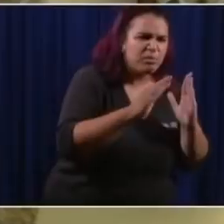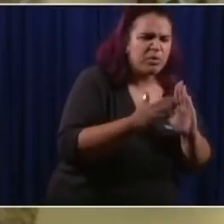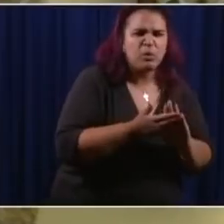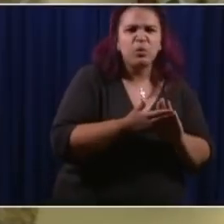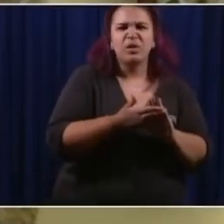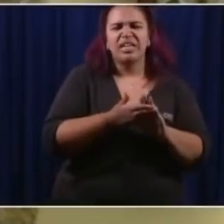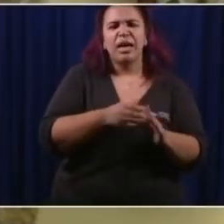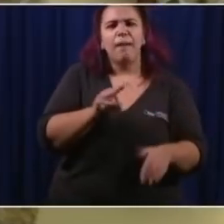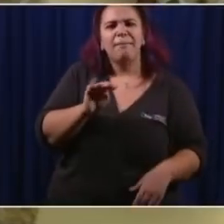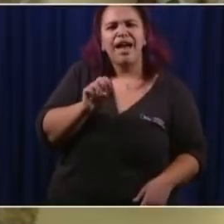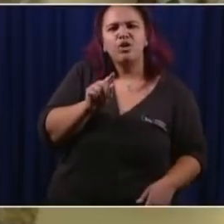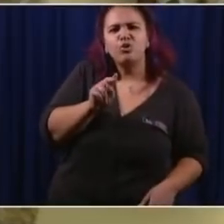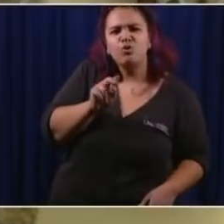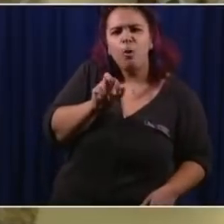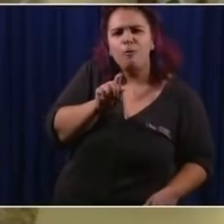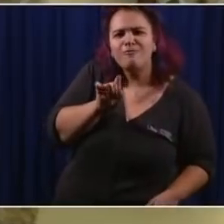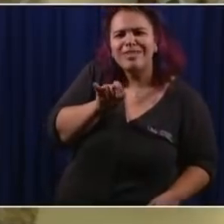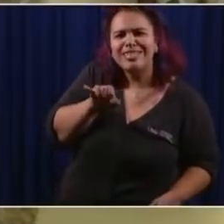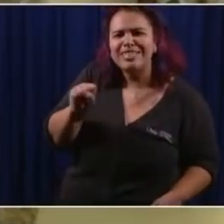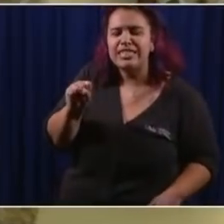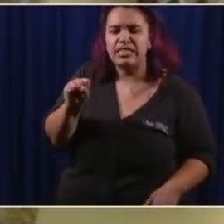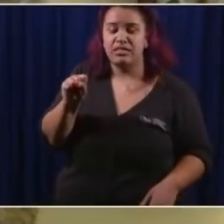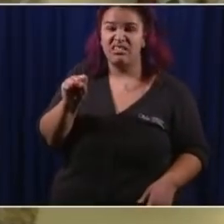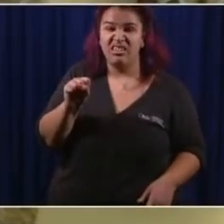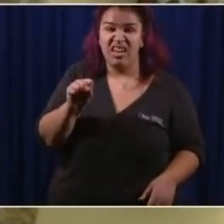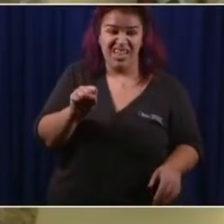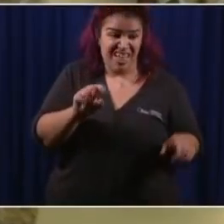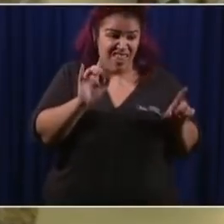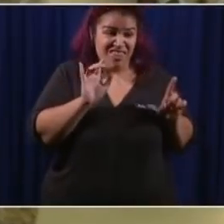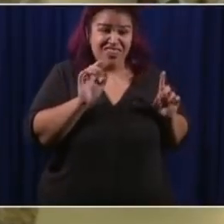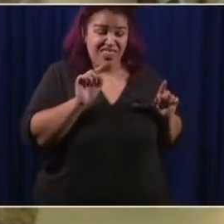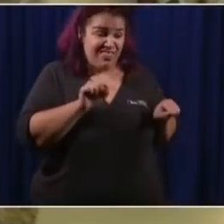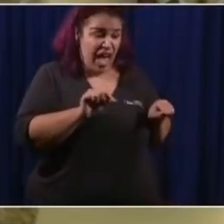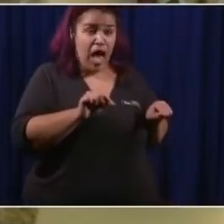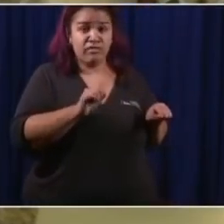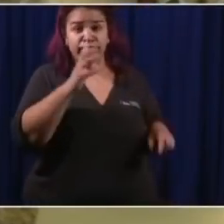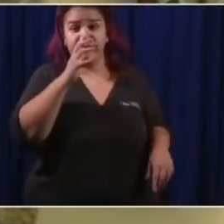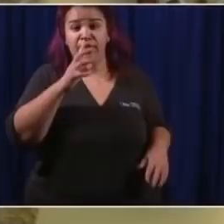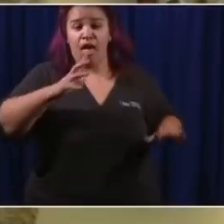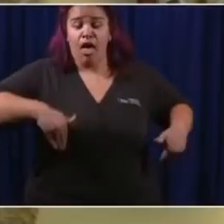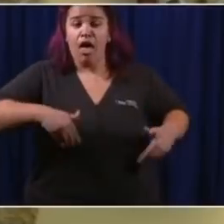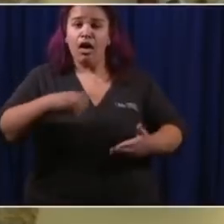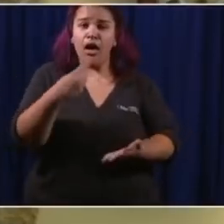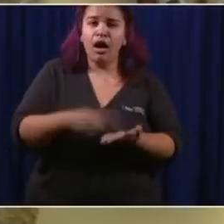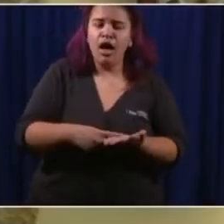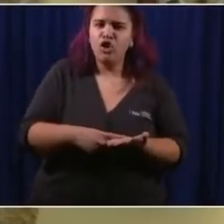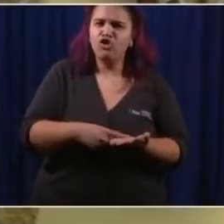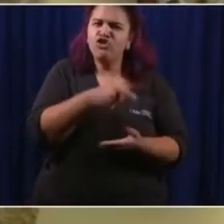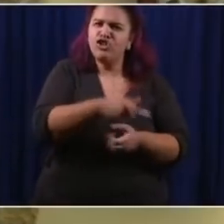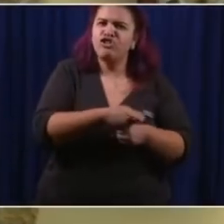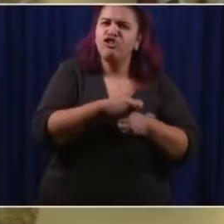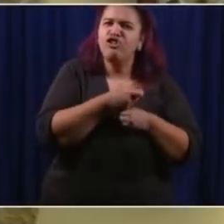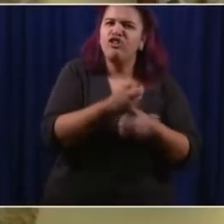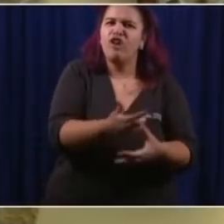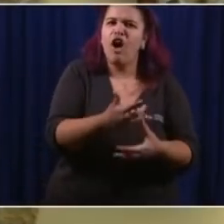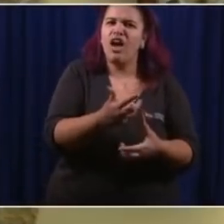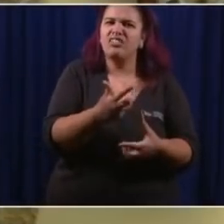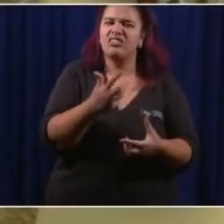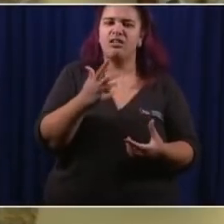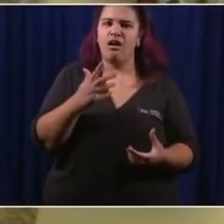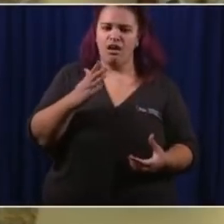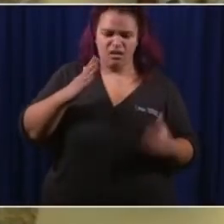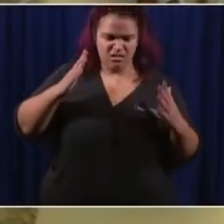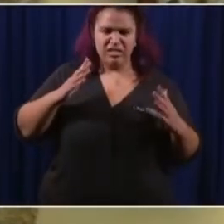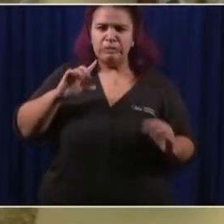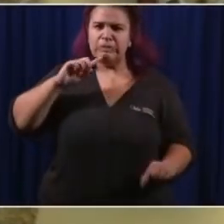enough that it could contribute to civil unrest among these people as they don't have jobs and become economically desperate. Do you think